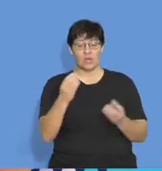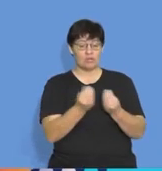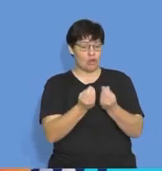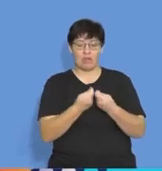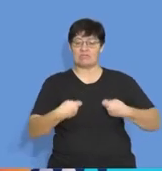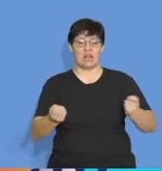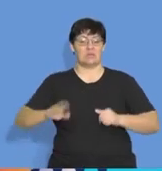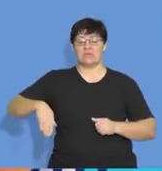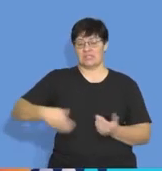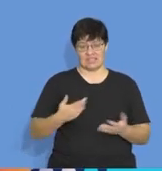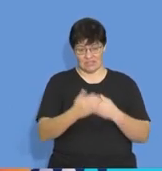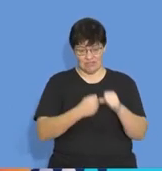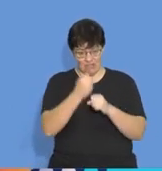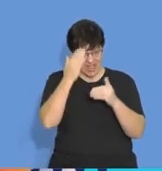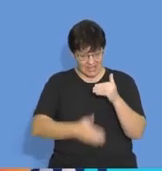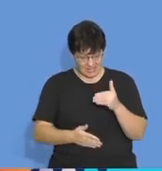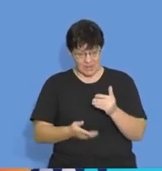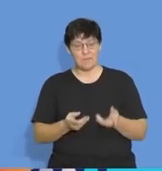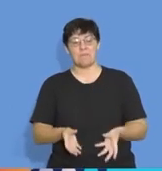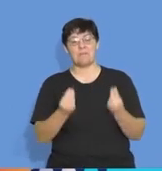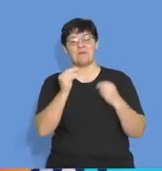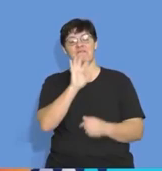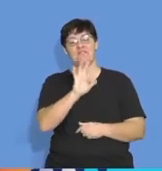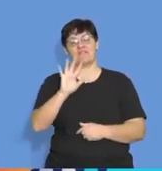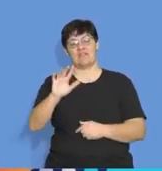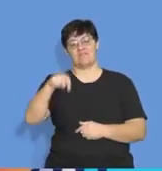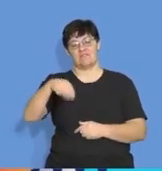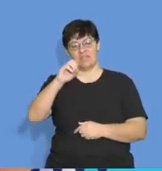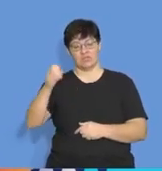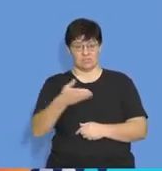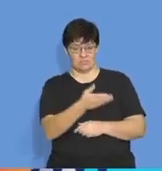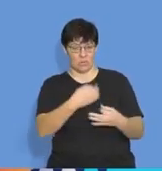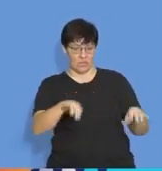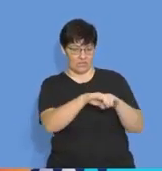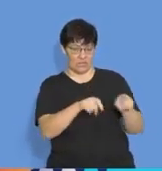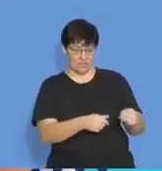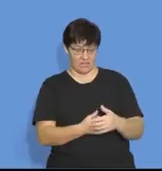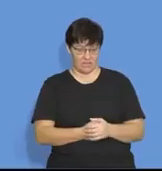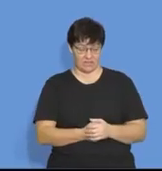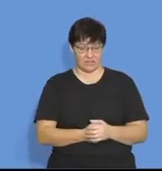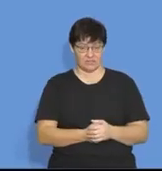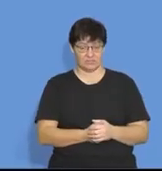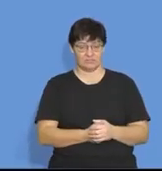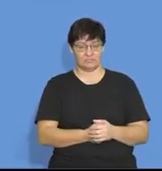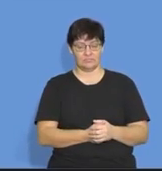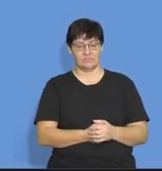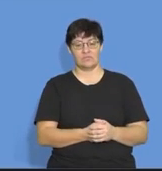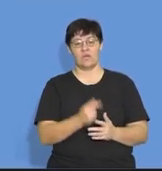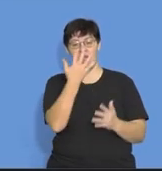at the end of the year amounts to 55,000 Rand. So, taking my calculator once again,